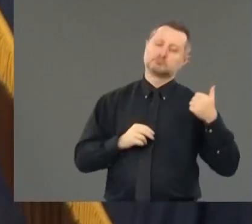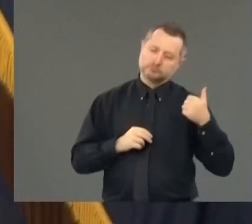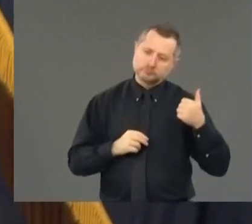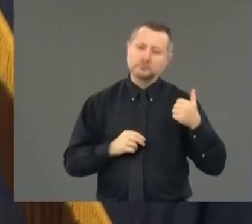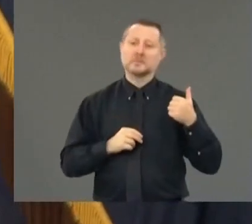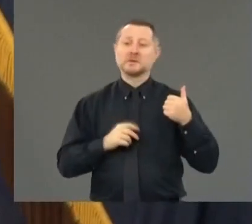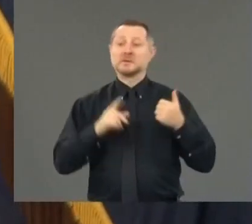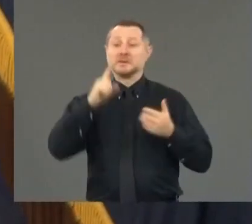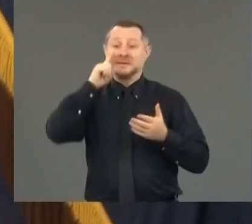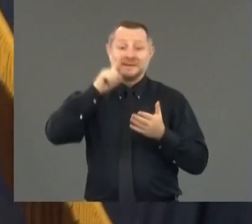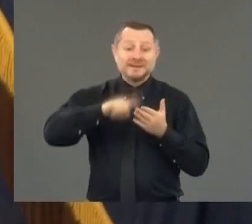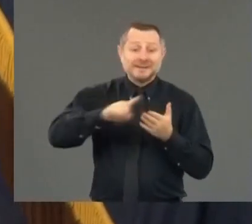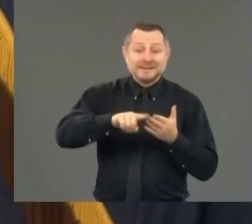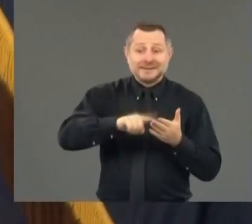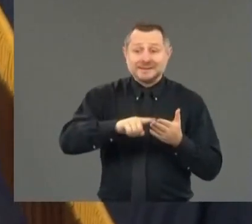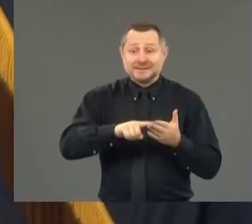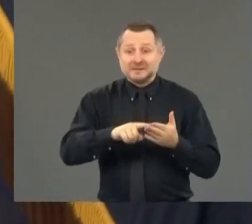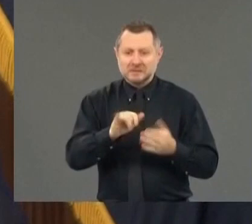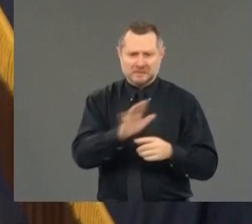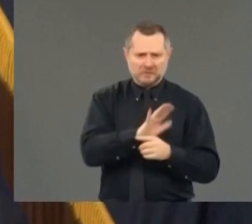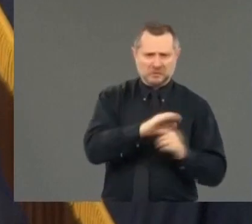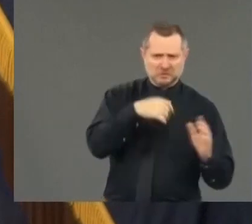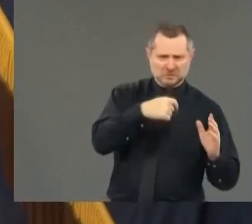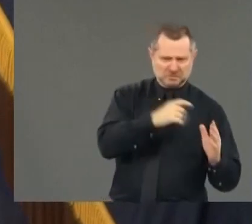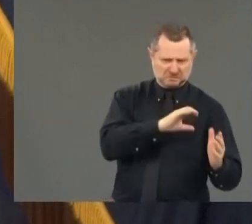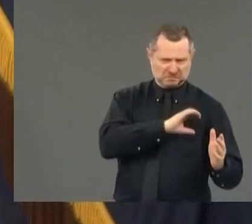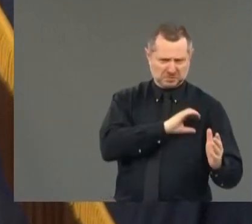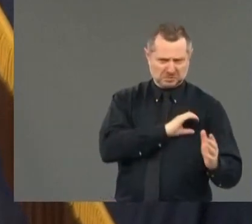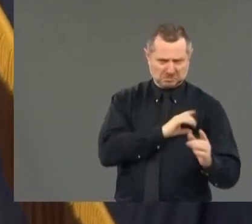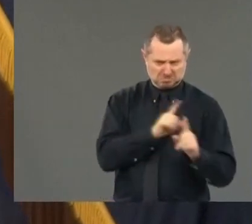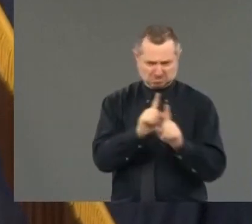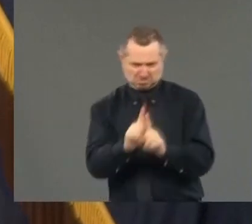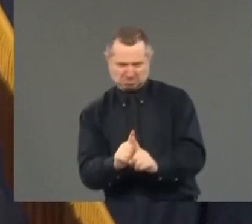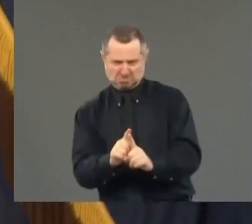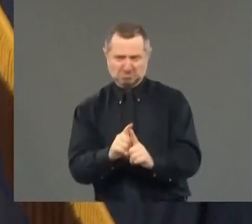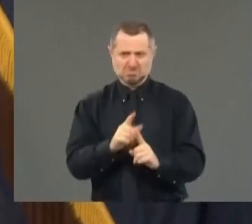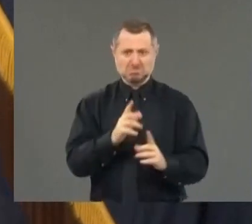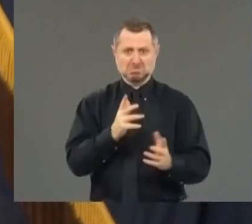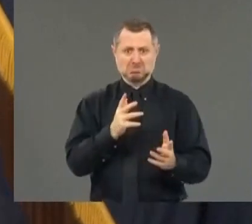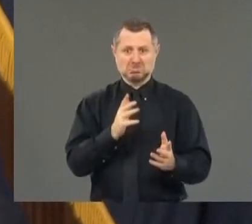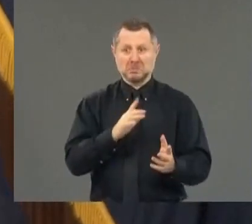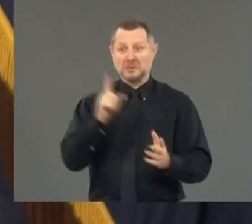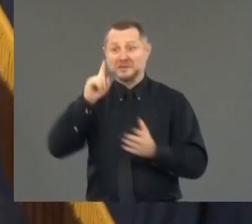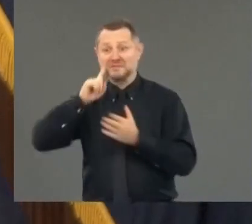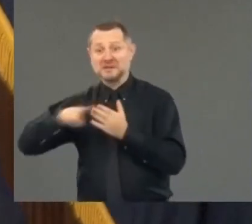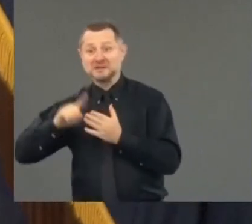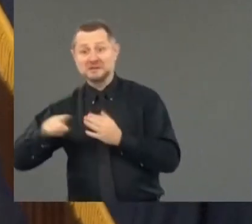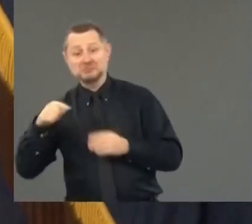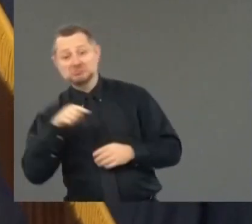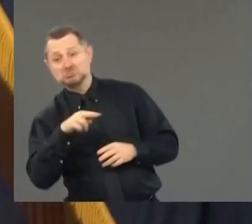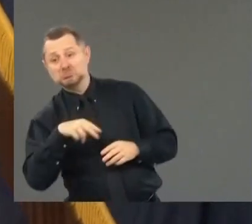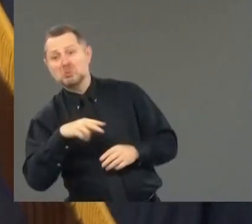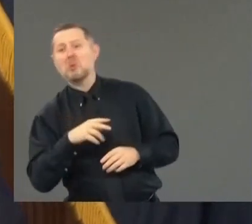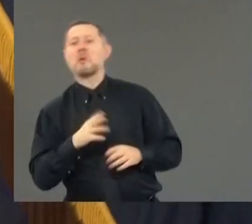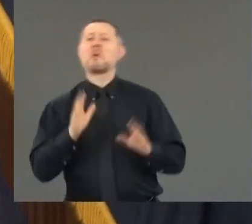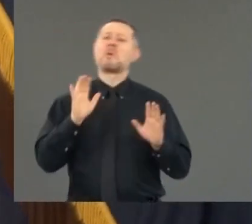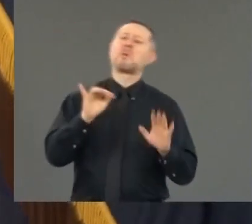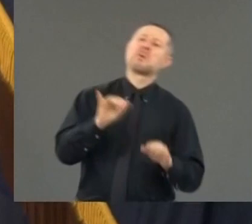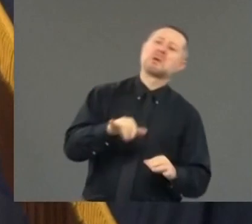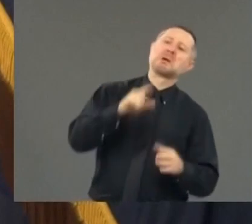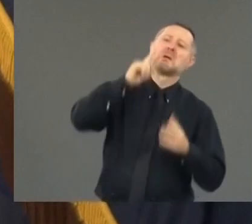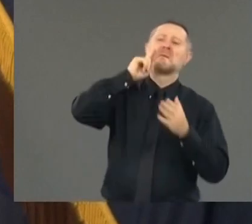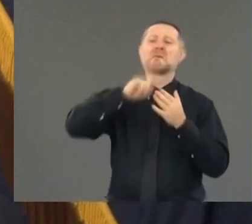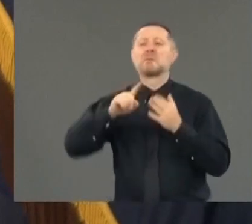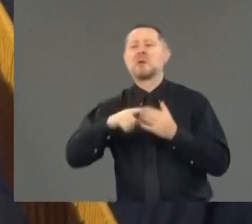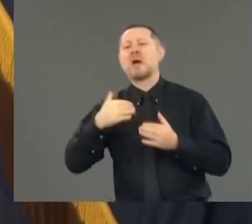saw the video of the George Floyd killing, and then the prosecutors got up and said, you know, we have to look, we have additional evidence,